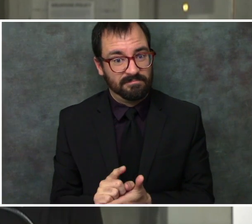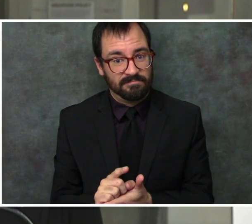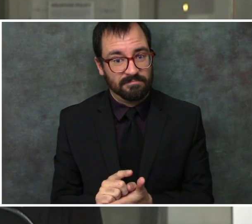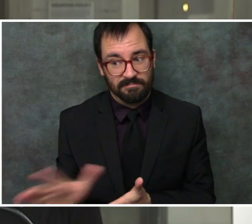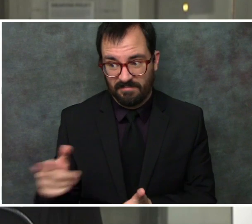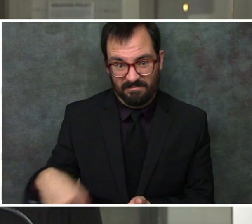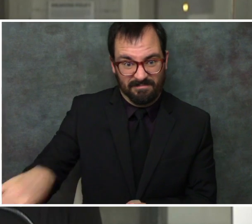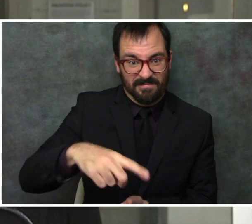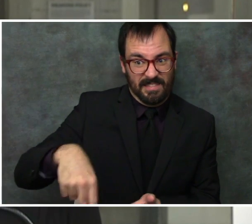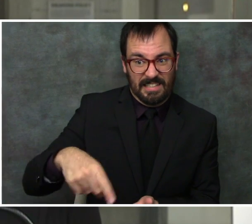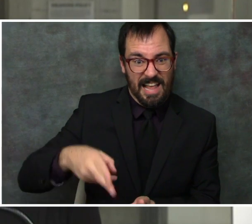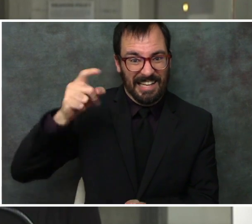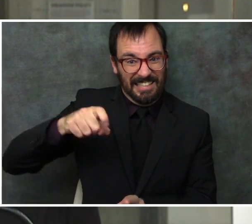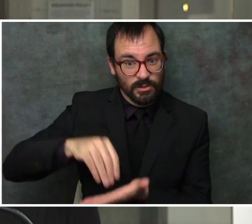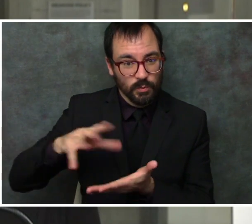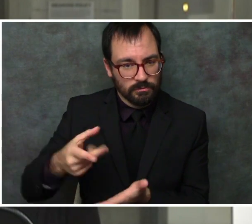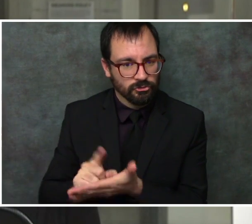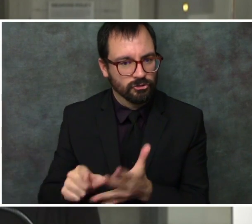started last week.